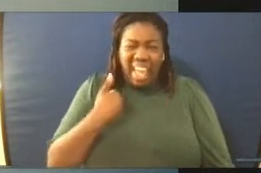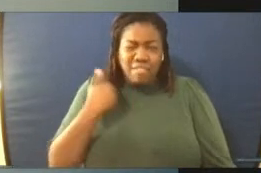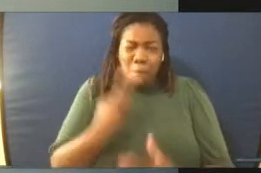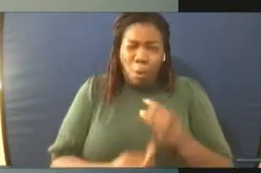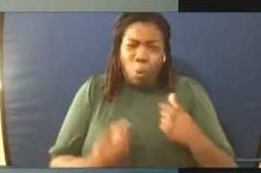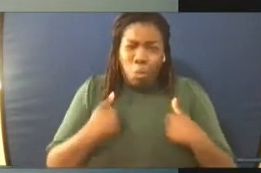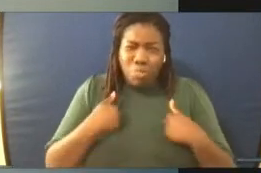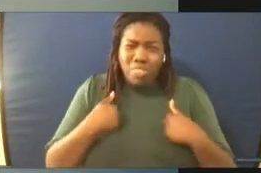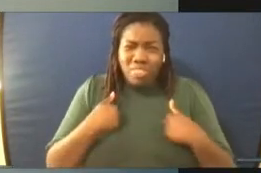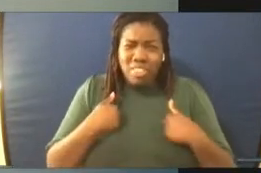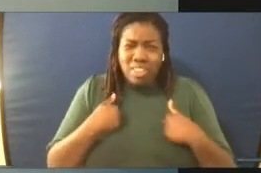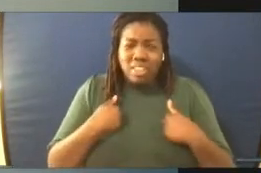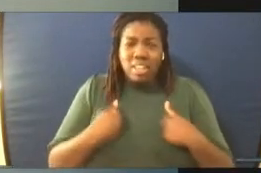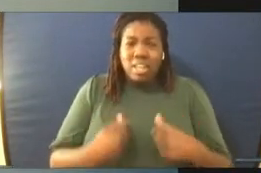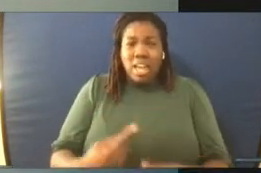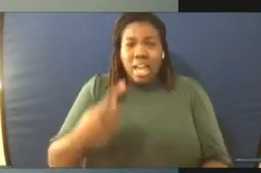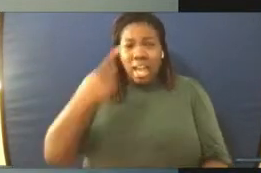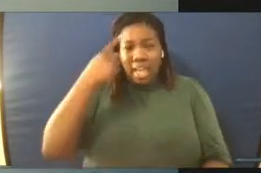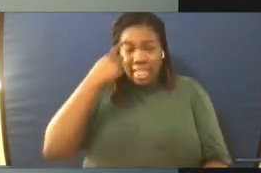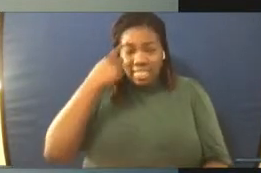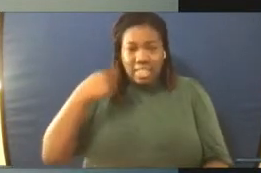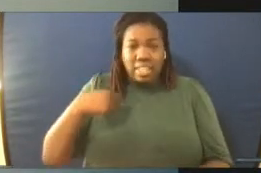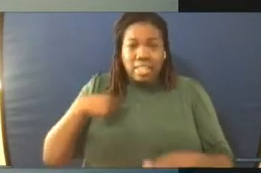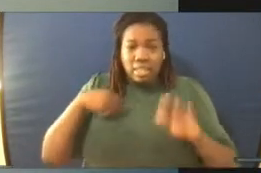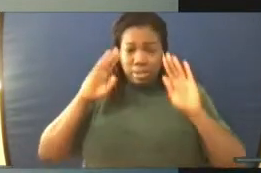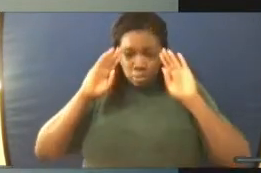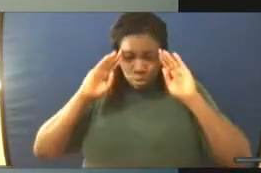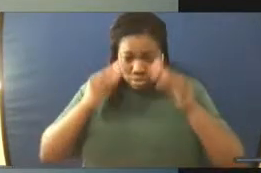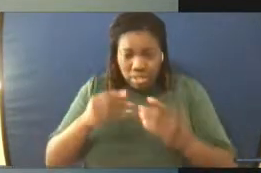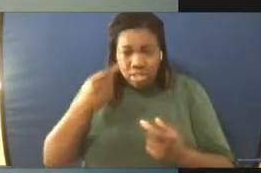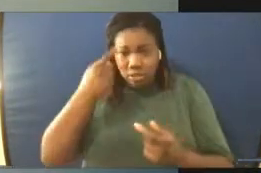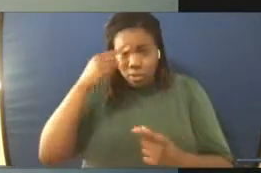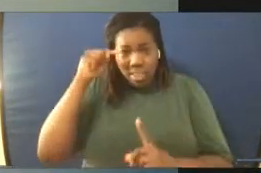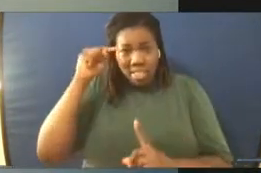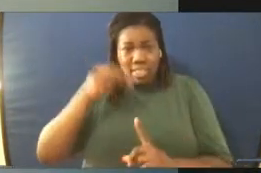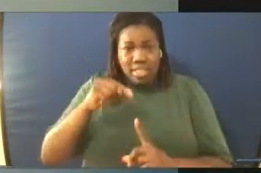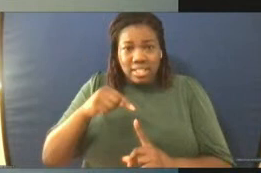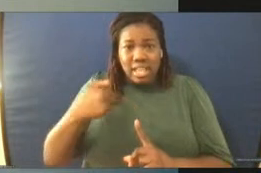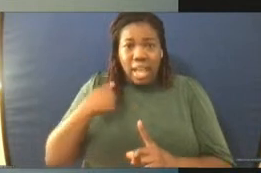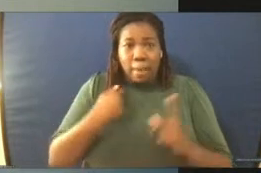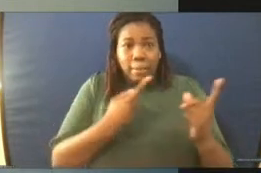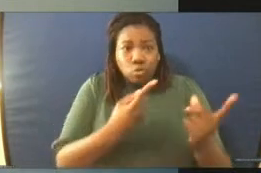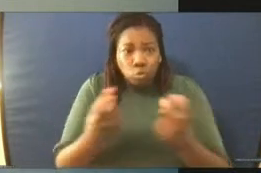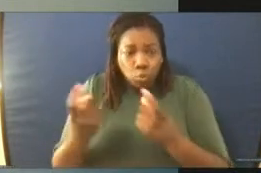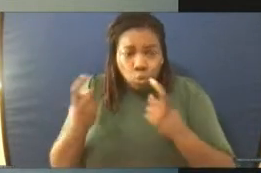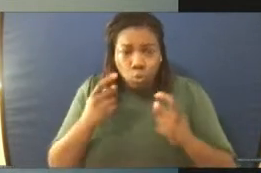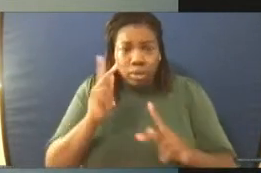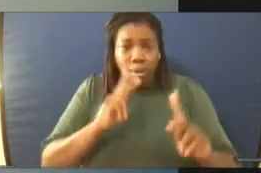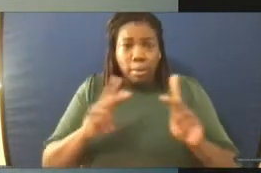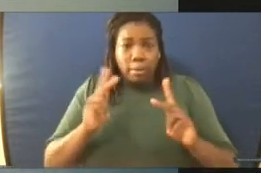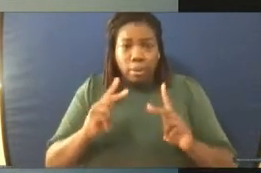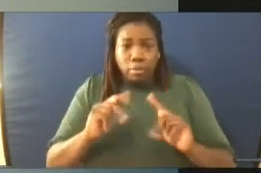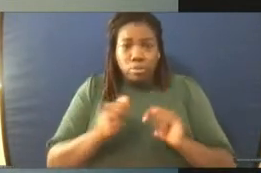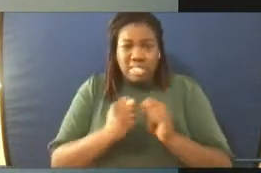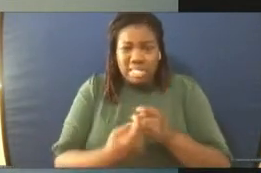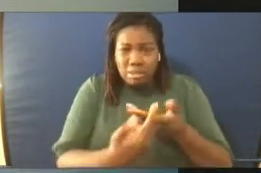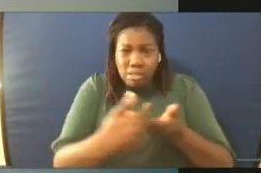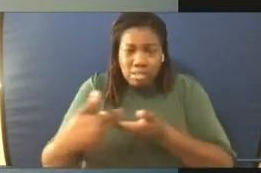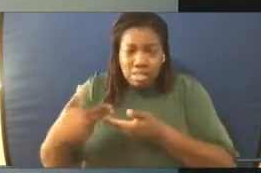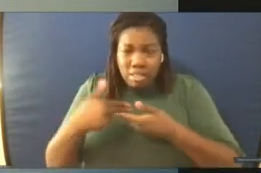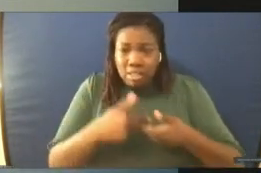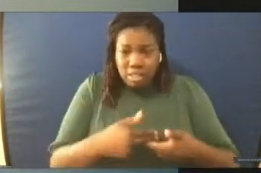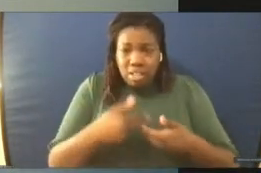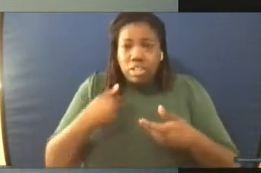Is I think a narrow perspective for this. I have been recruiting people to my team to get